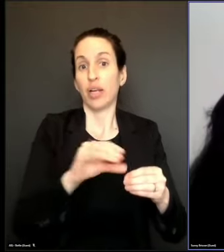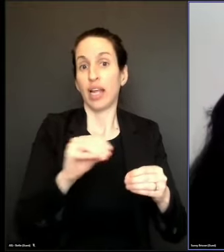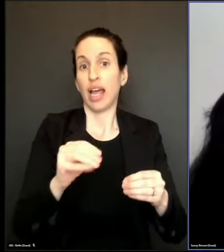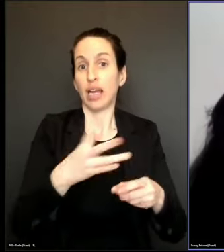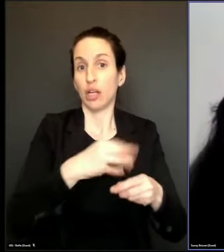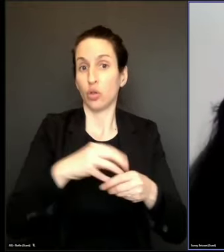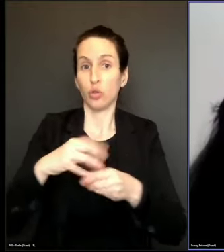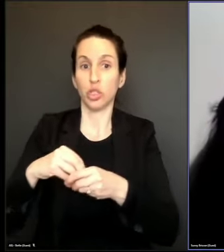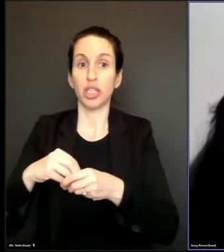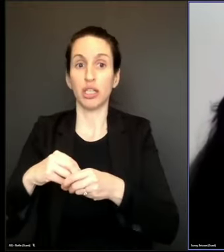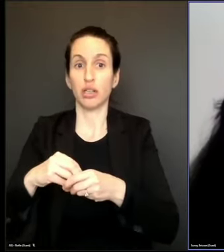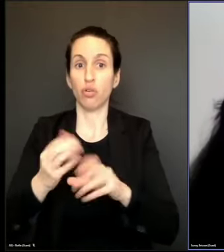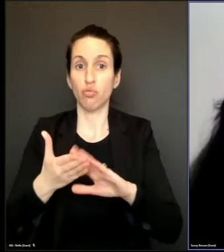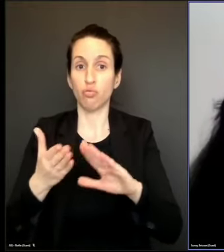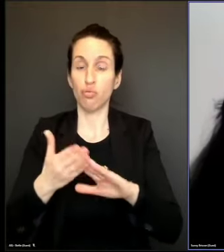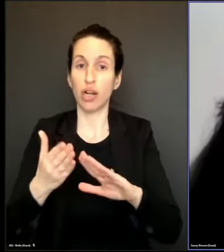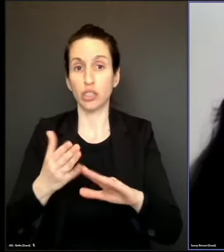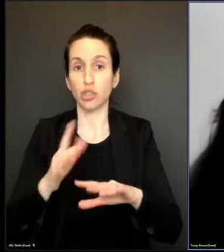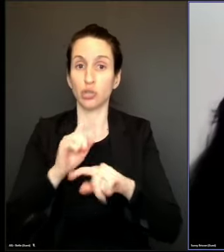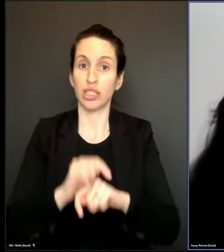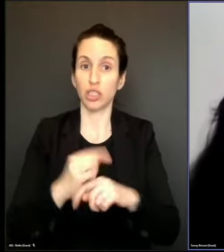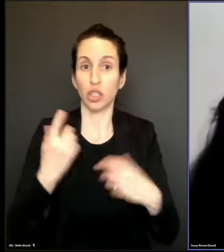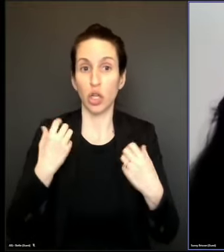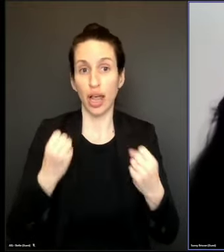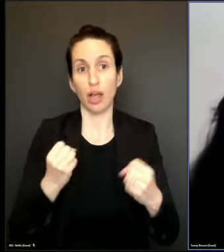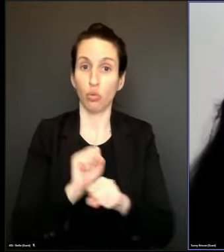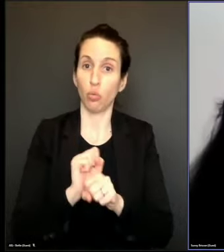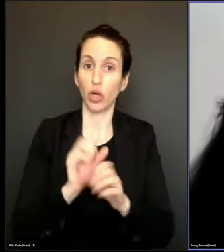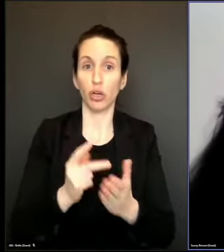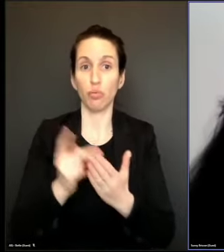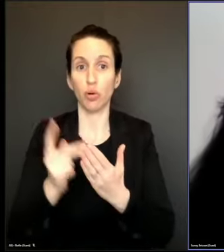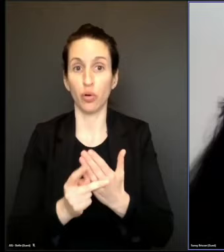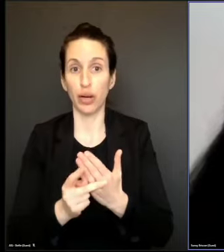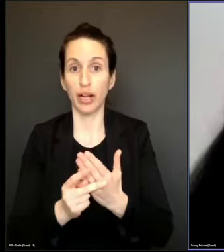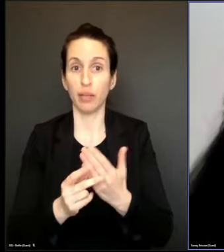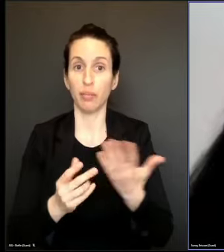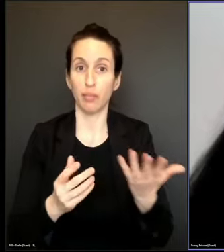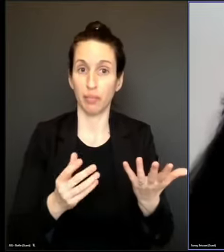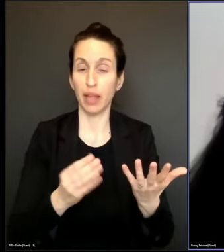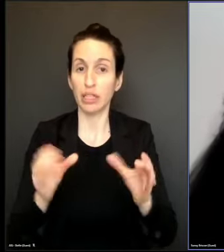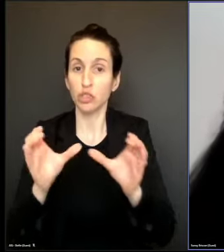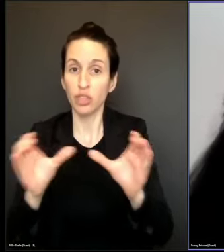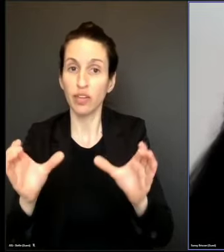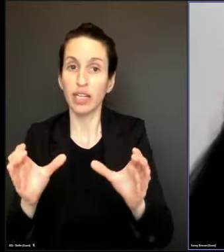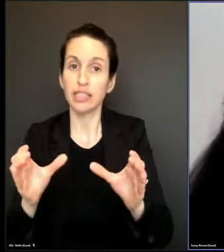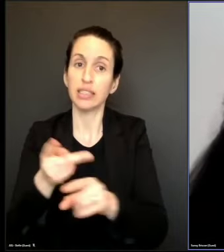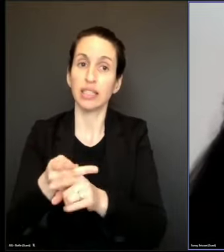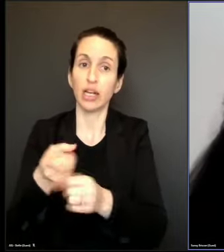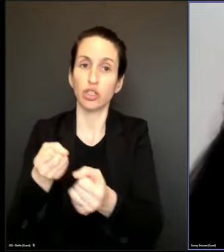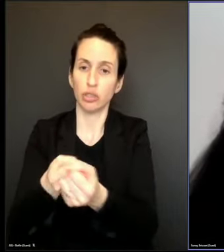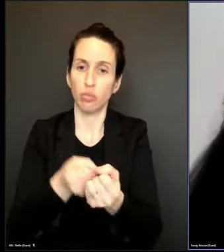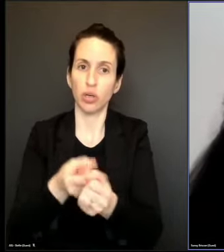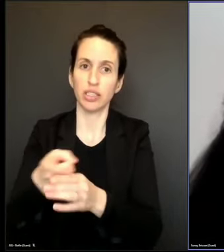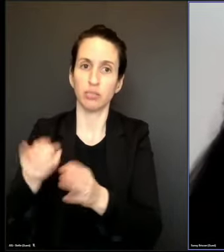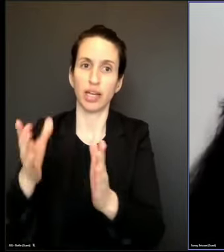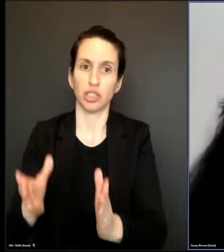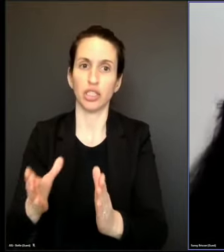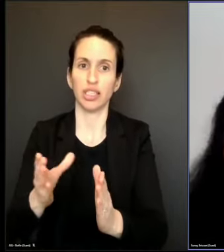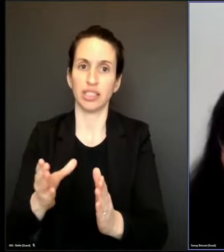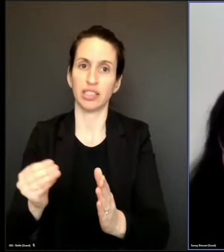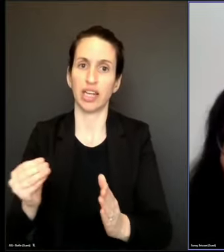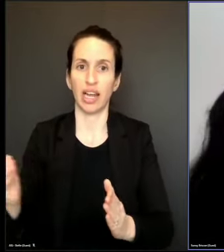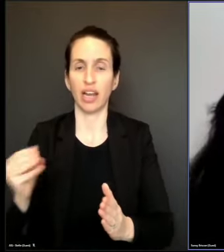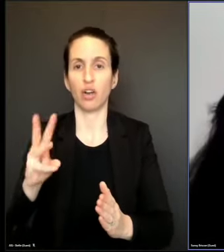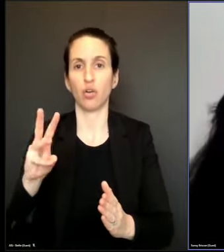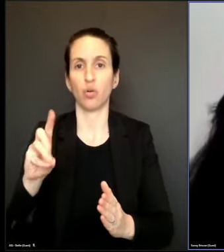Worker Program and certifies peer support specialists and peer wellness specialists throughout the state of Oregon.